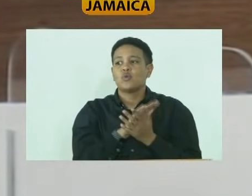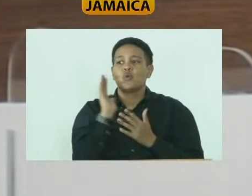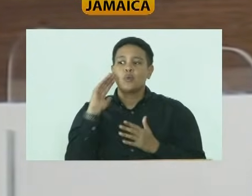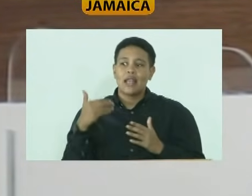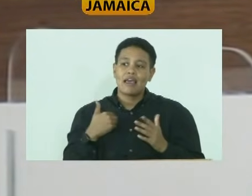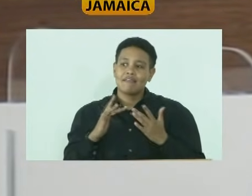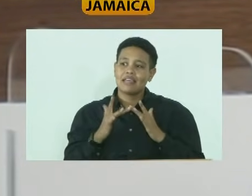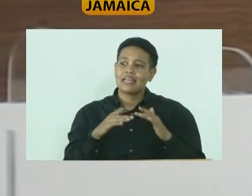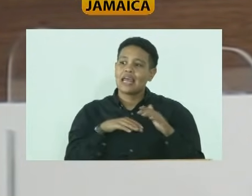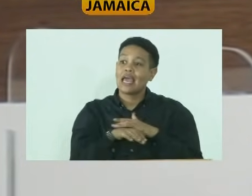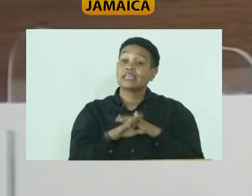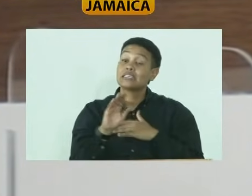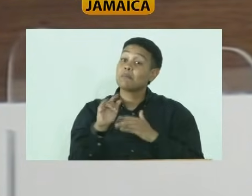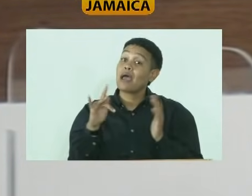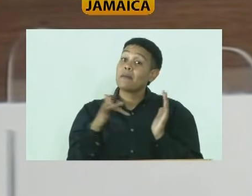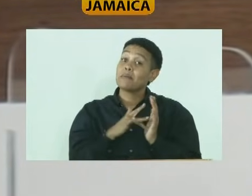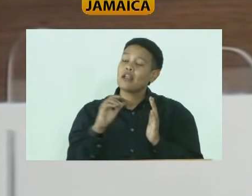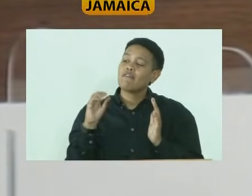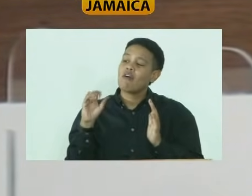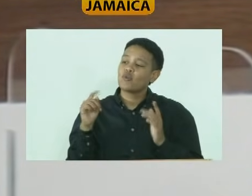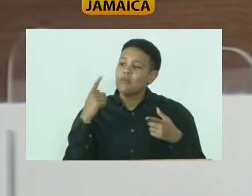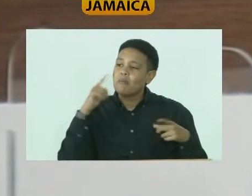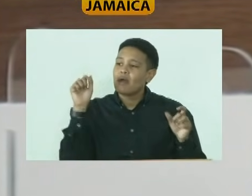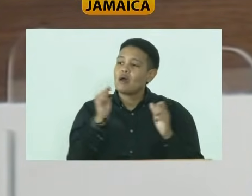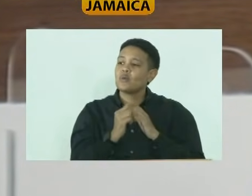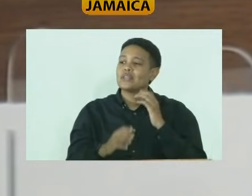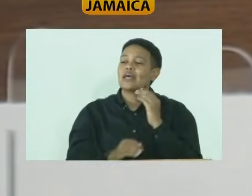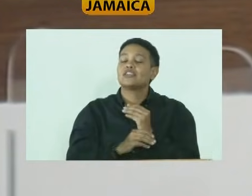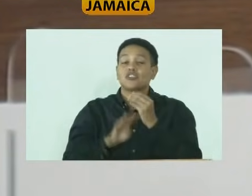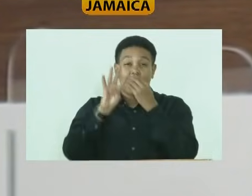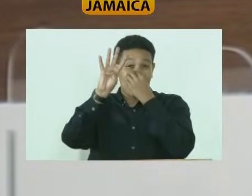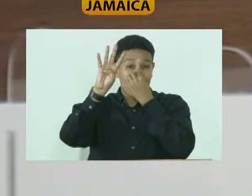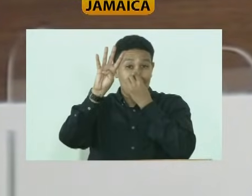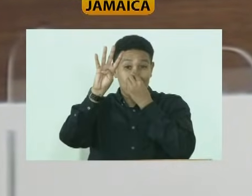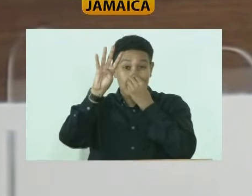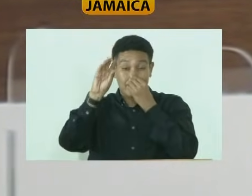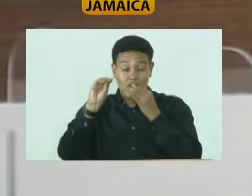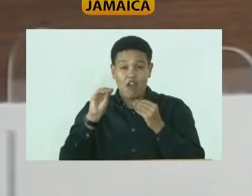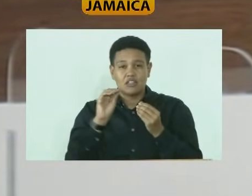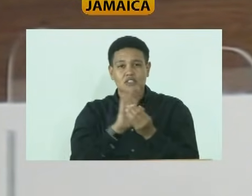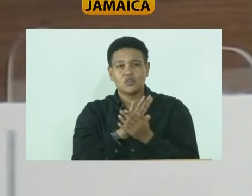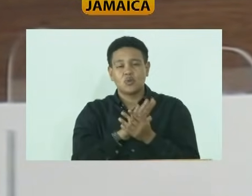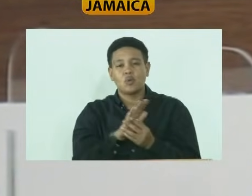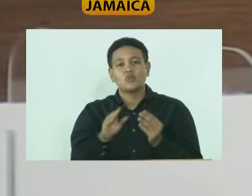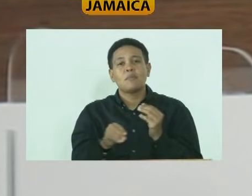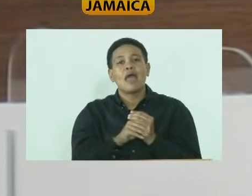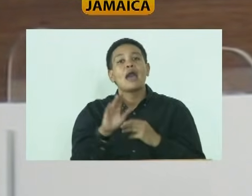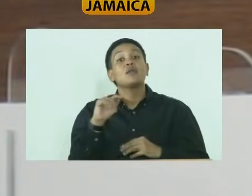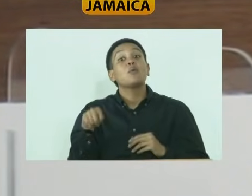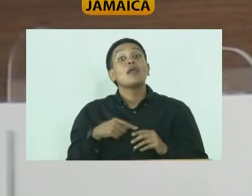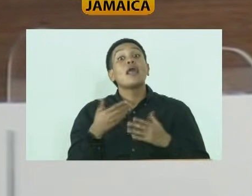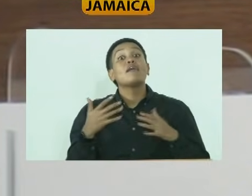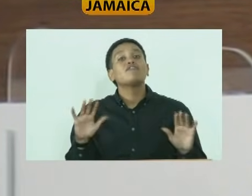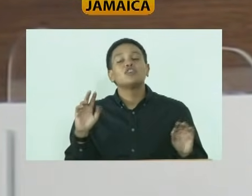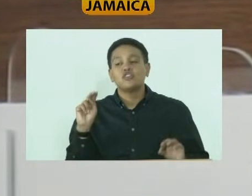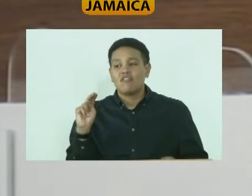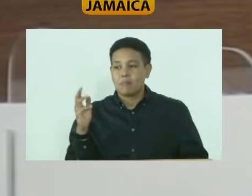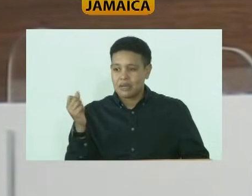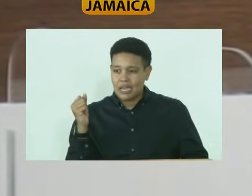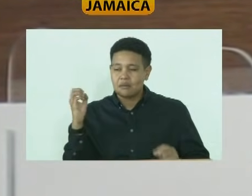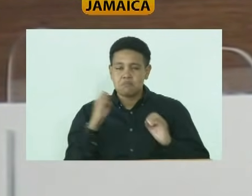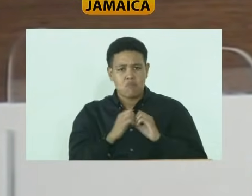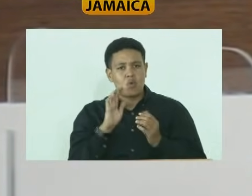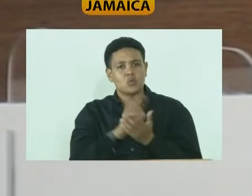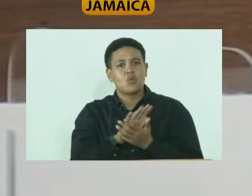internet access by the middle of October, with an additional 40 schools to be added by the end of November.